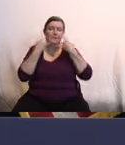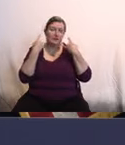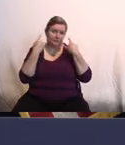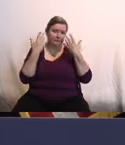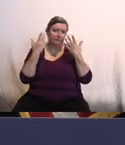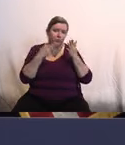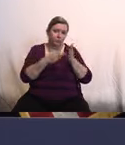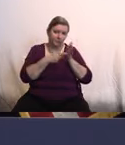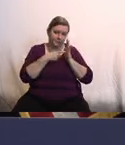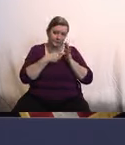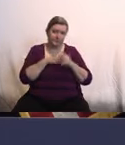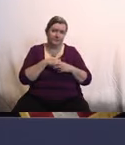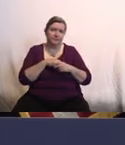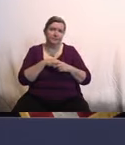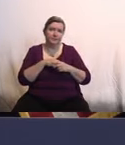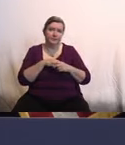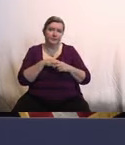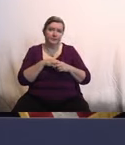Okay.